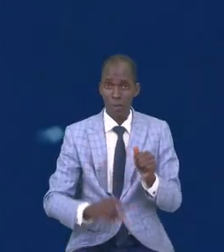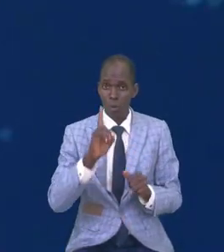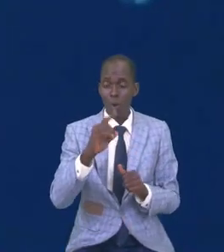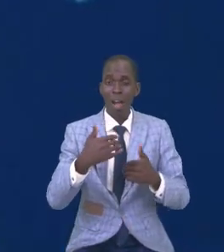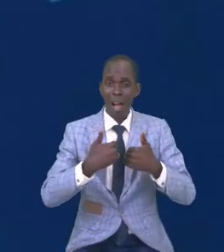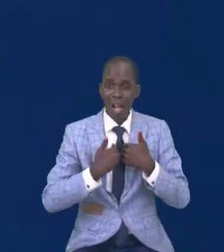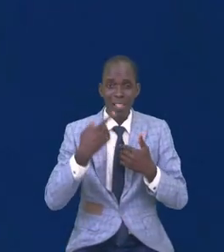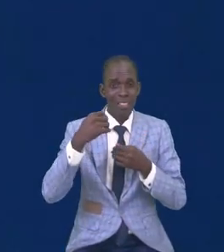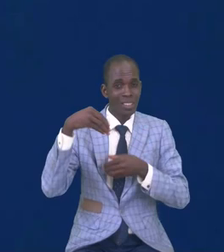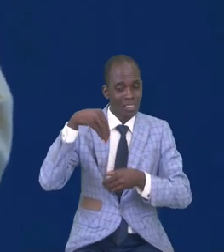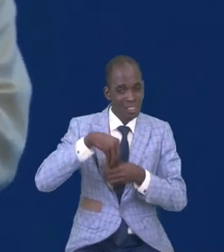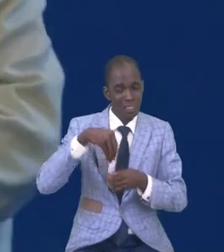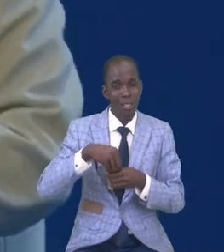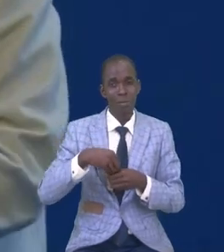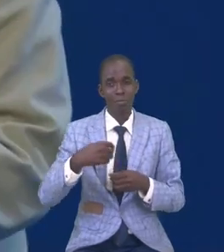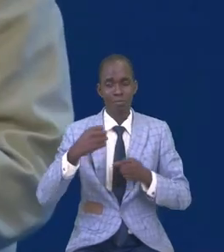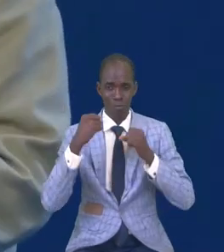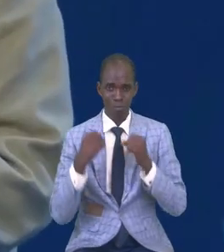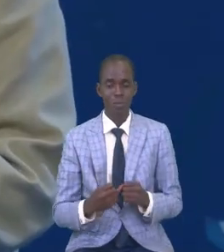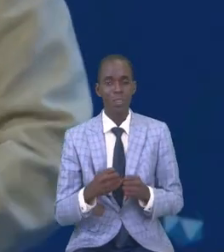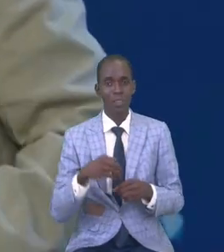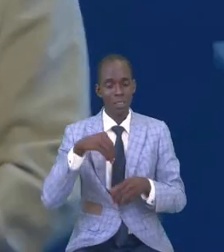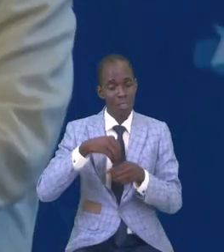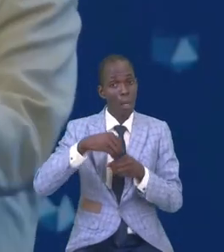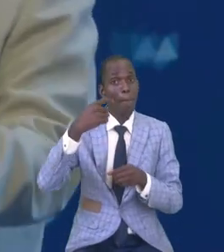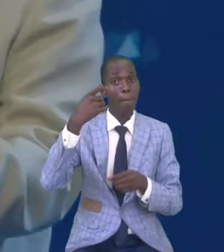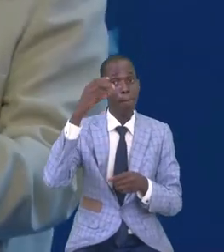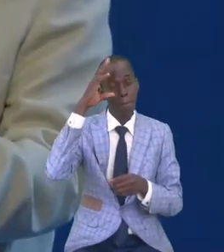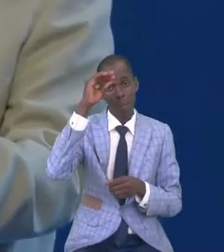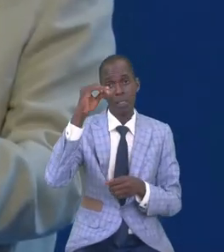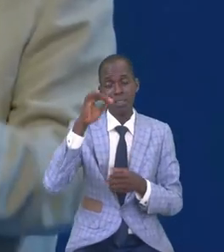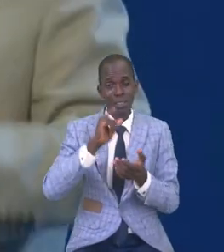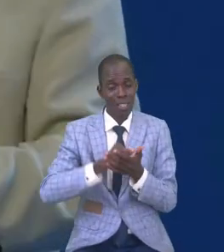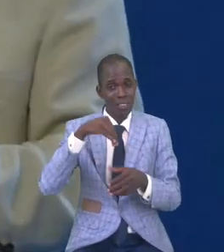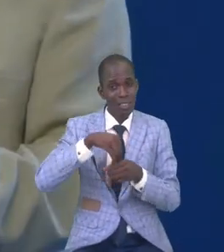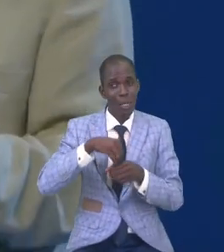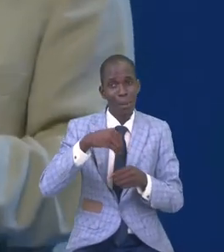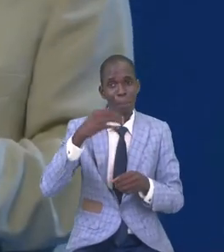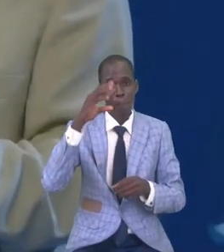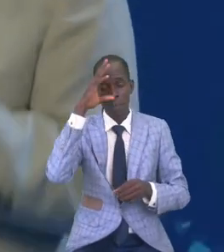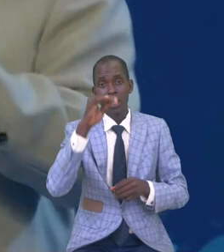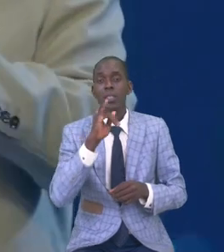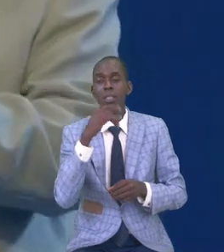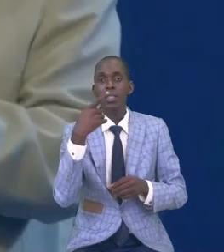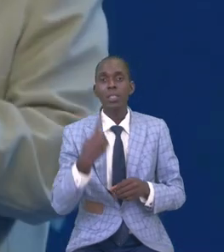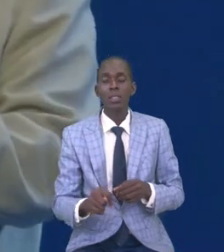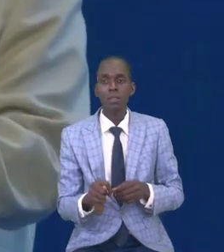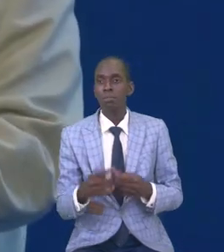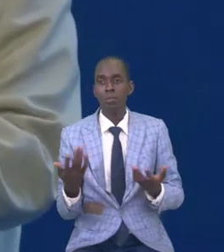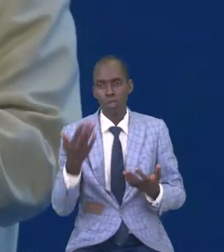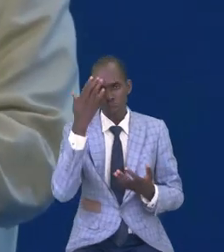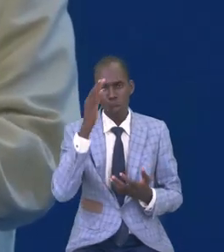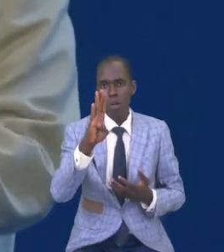inner man is the engine that moves us. It's the battery. When the battery